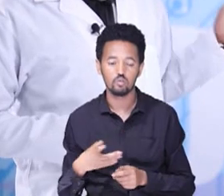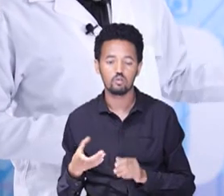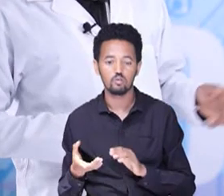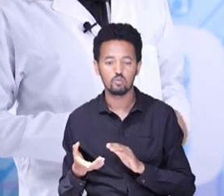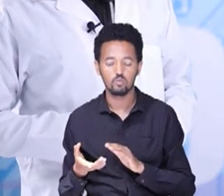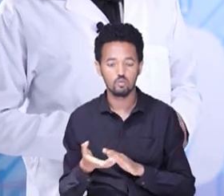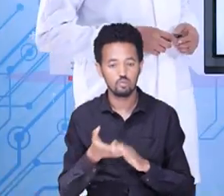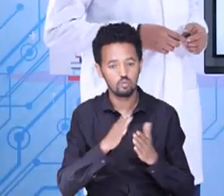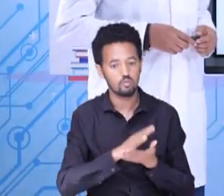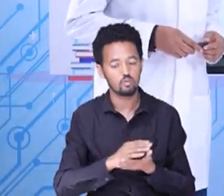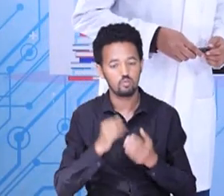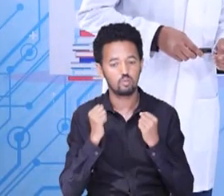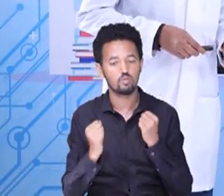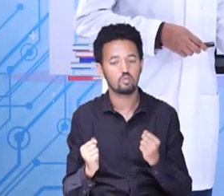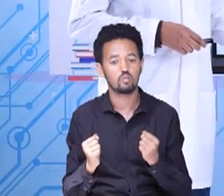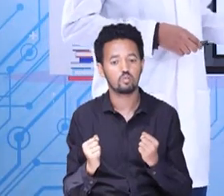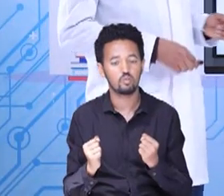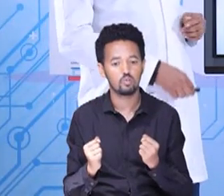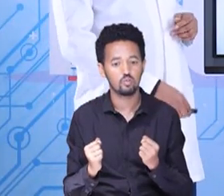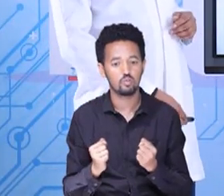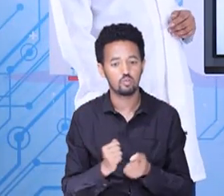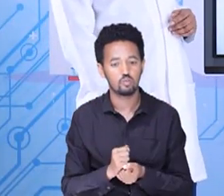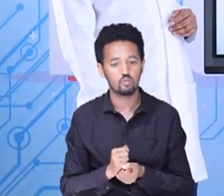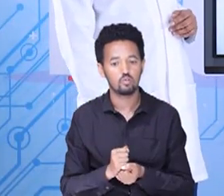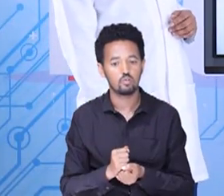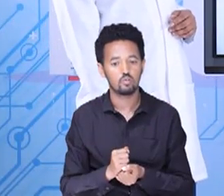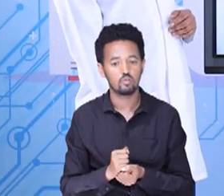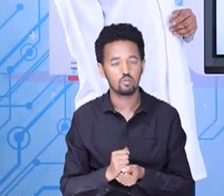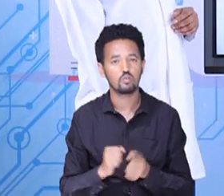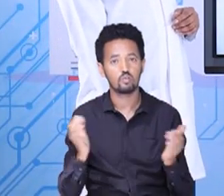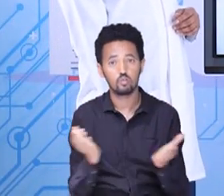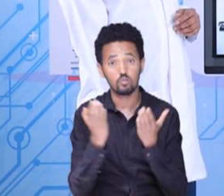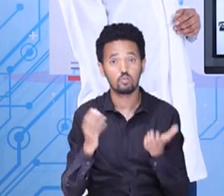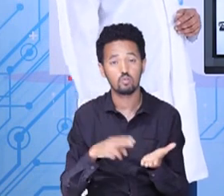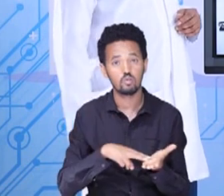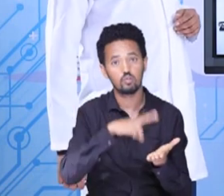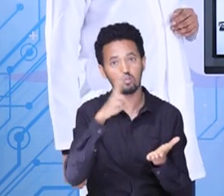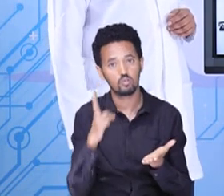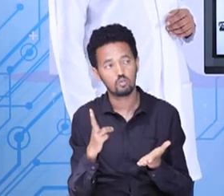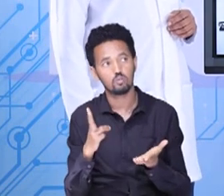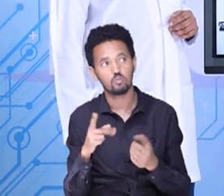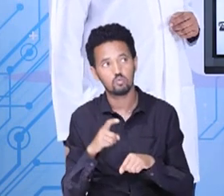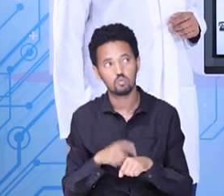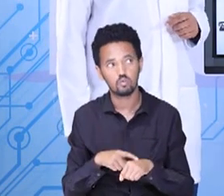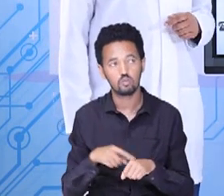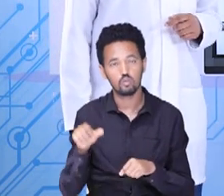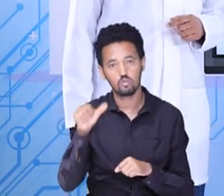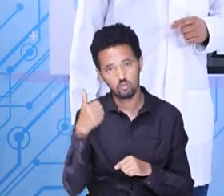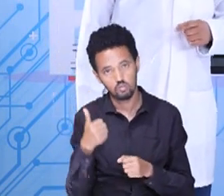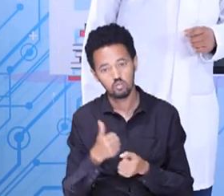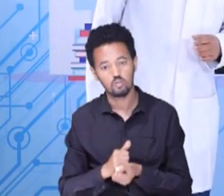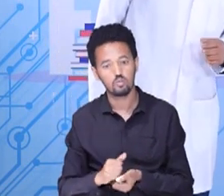Then the plotters caught while carrying a secret meeting. They are imprisoned and were sentenced. The other one,